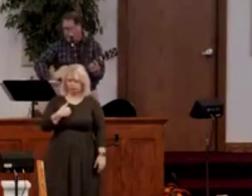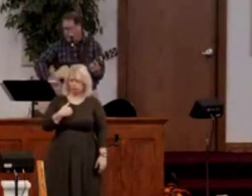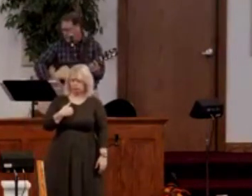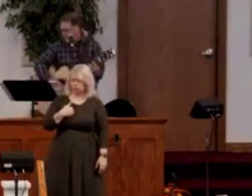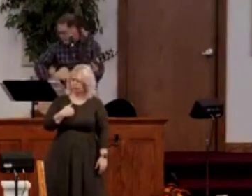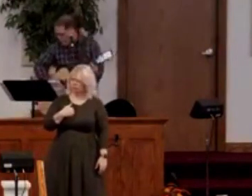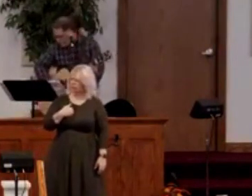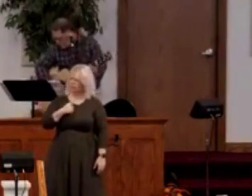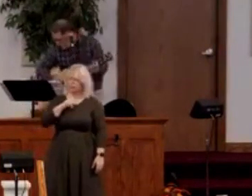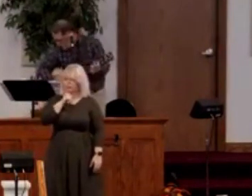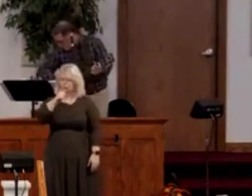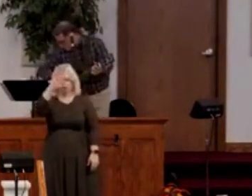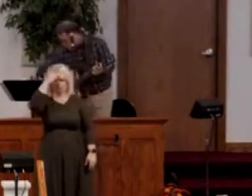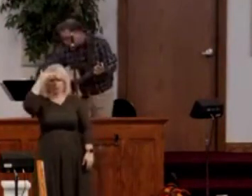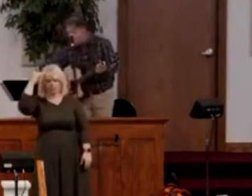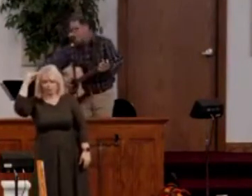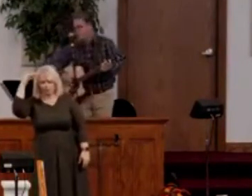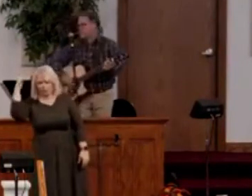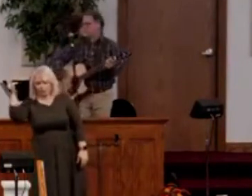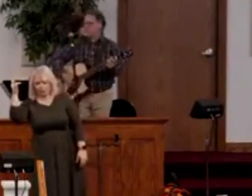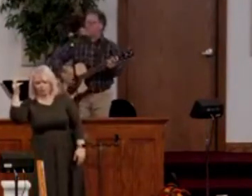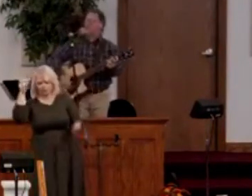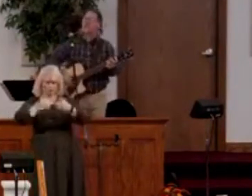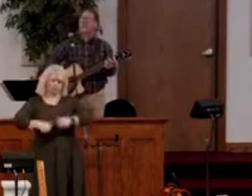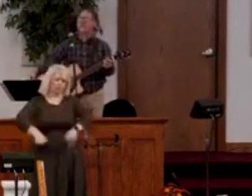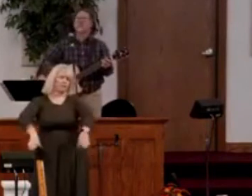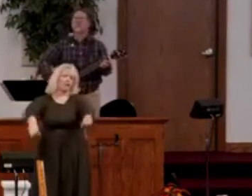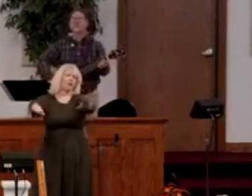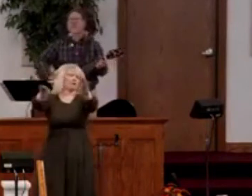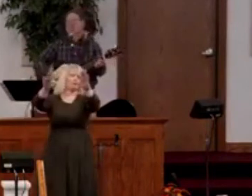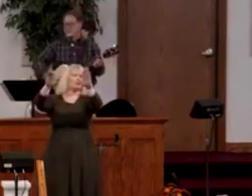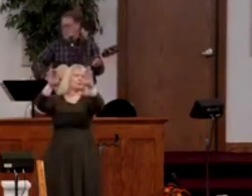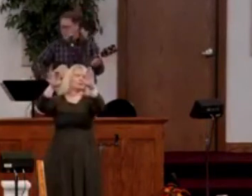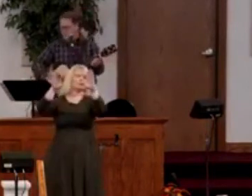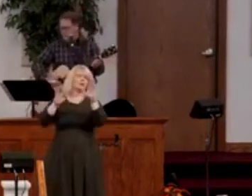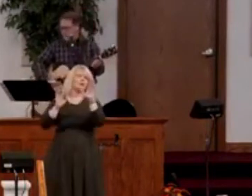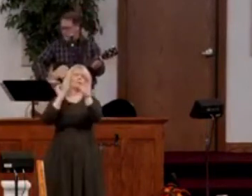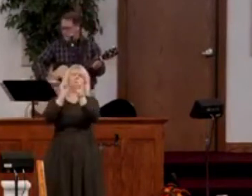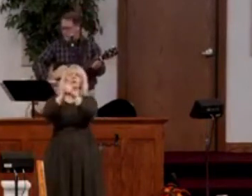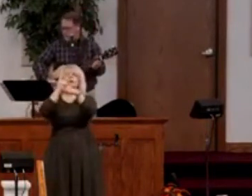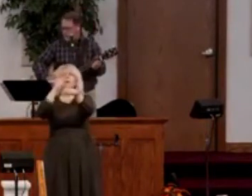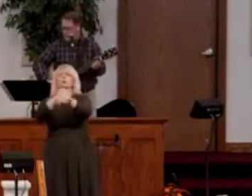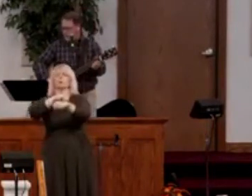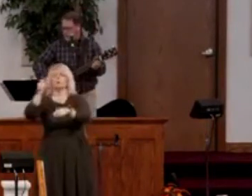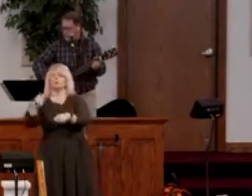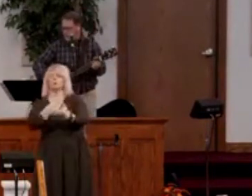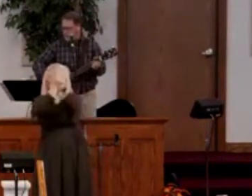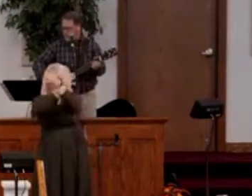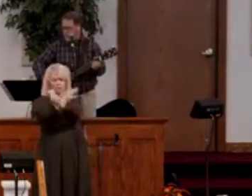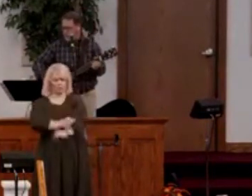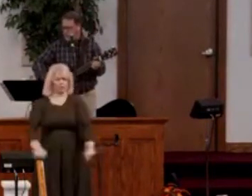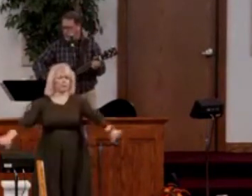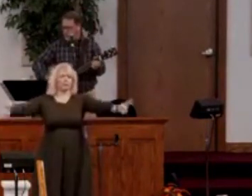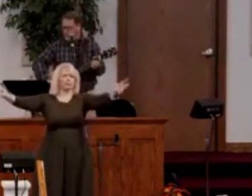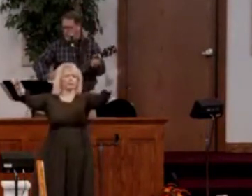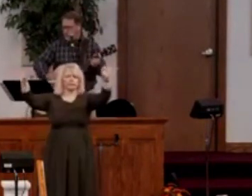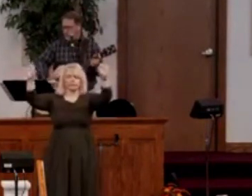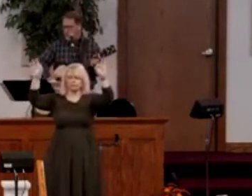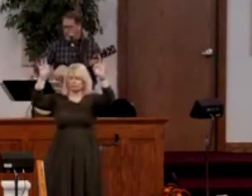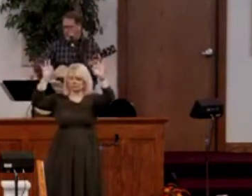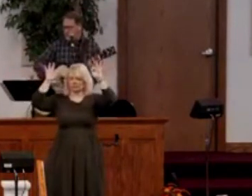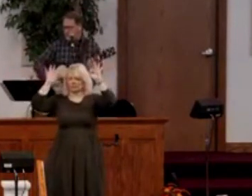I won't take for granted the sacrifice that's setting me free.